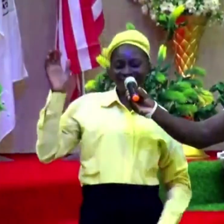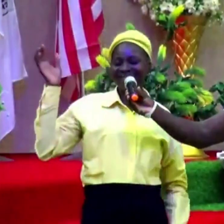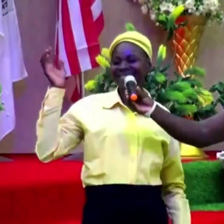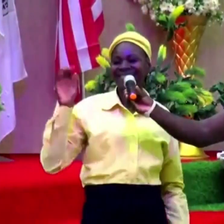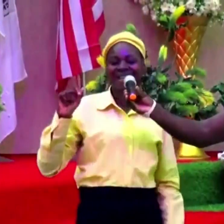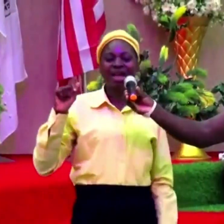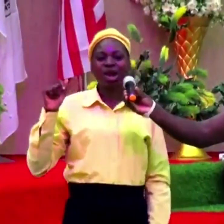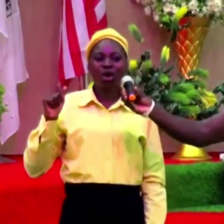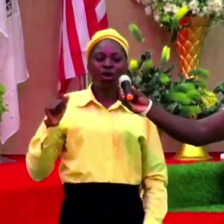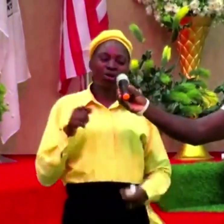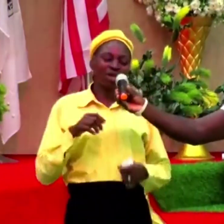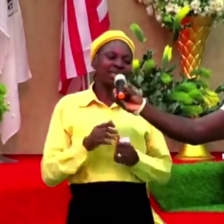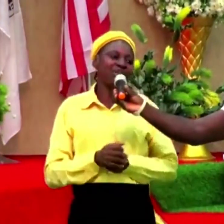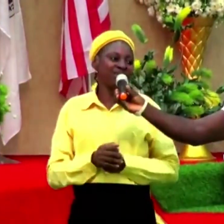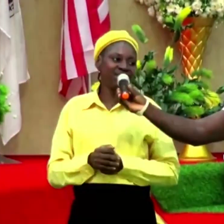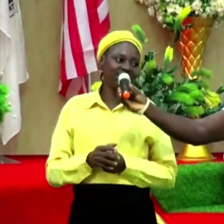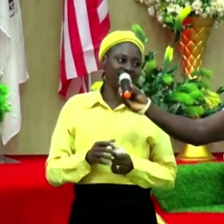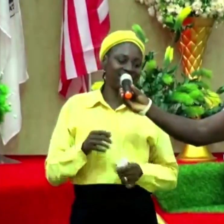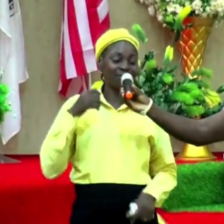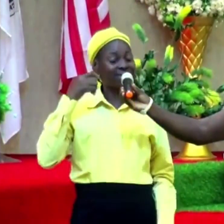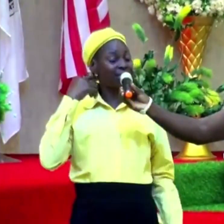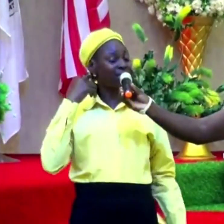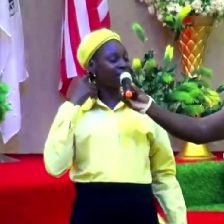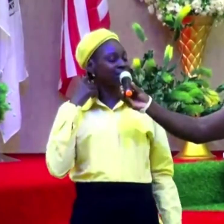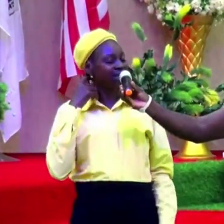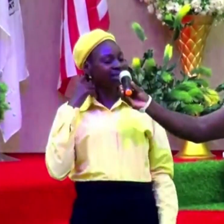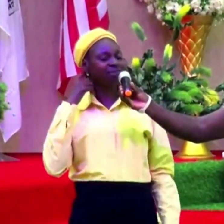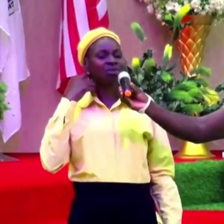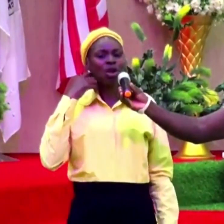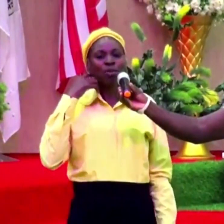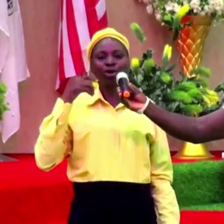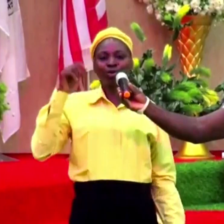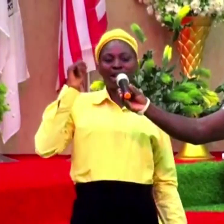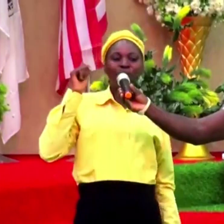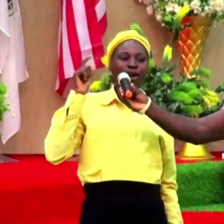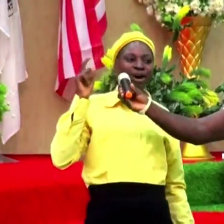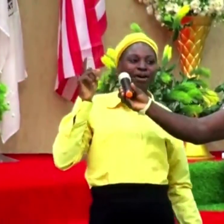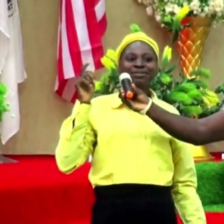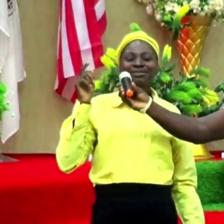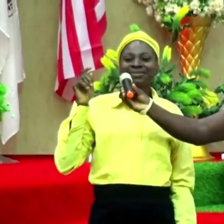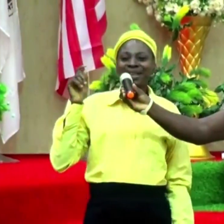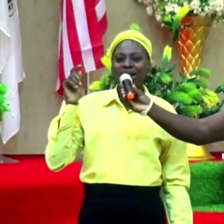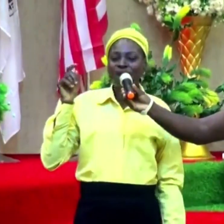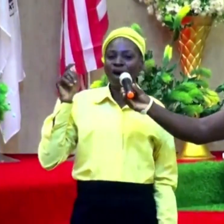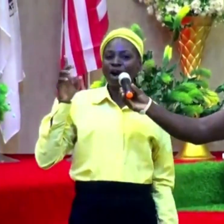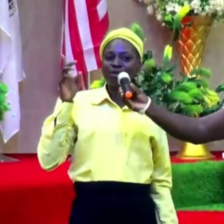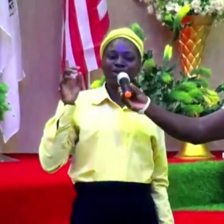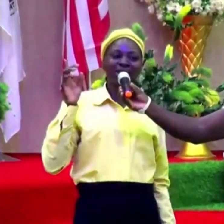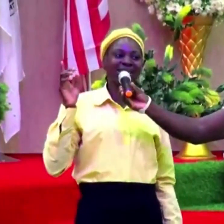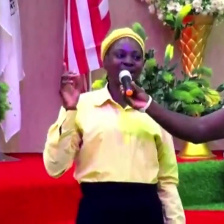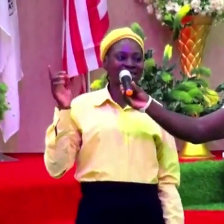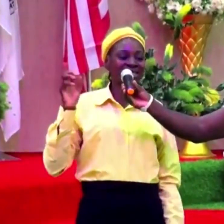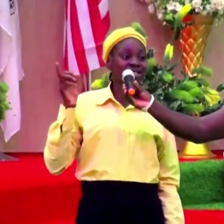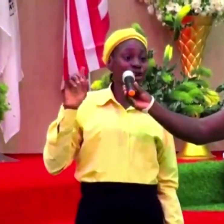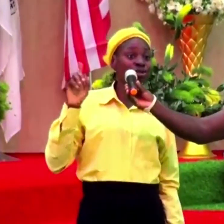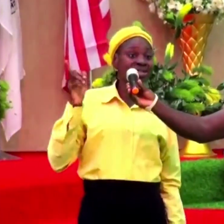Hallelujah. Hallelujah. Oruko temi ni iya afin damilola funleyin. Mo dupe lowo Olorun. Olorun ori oke